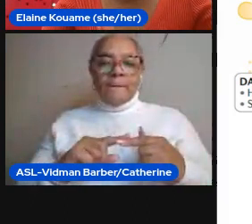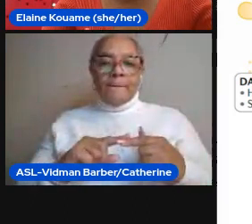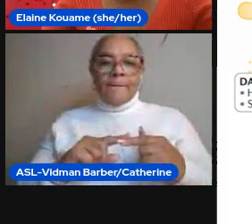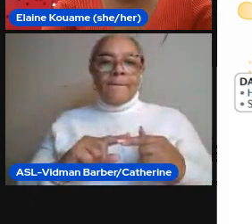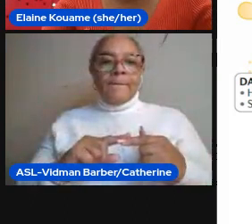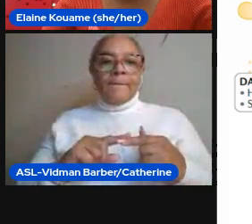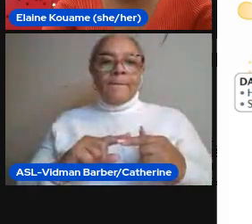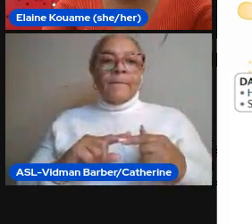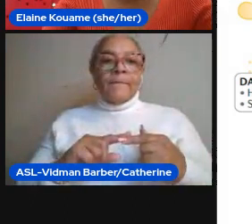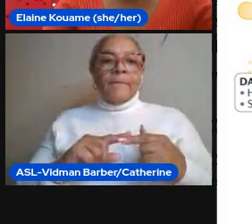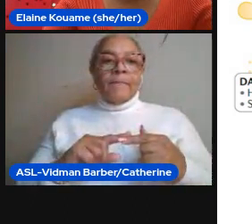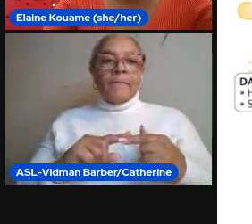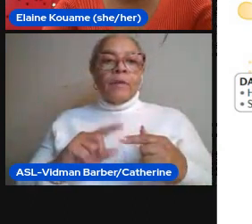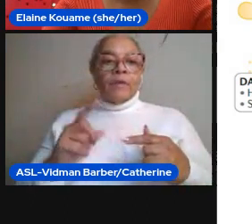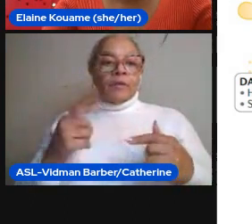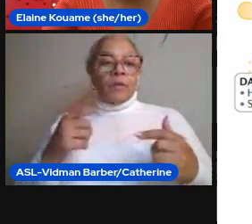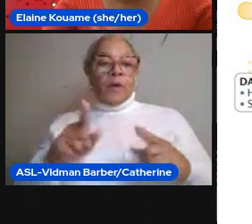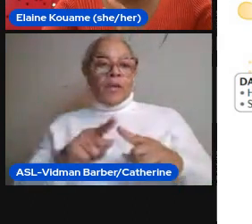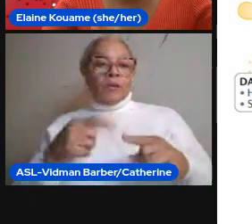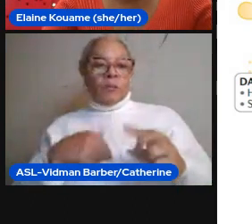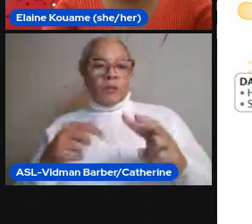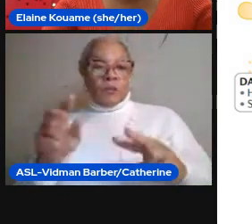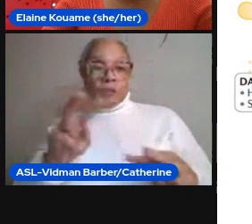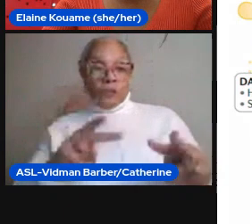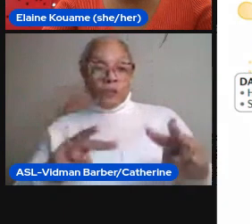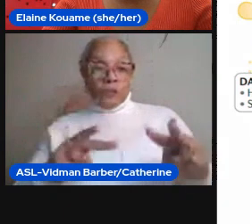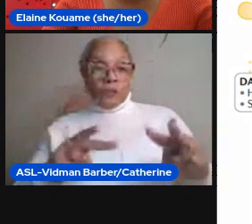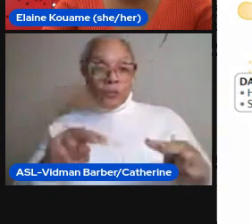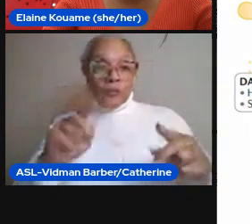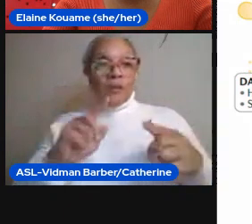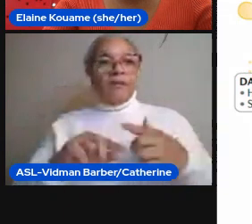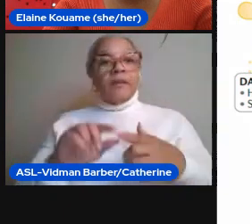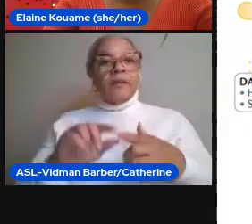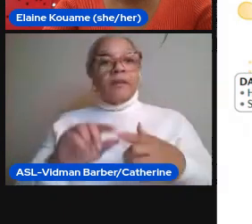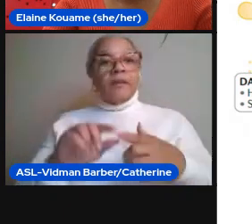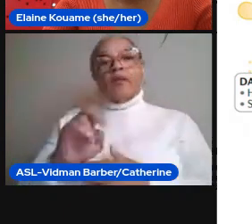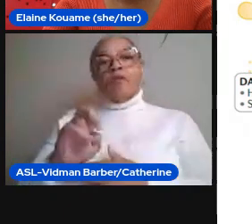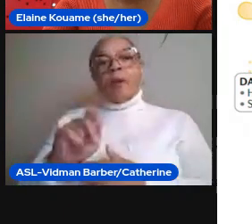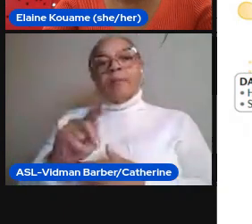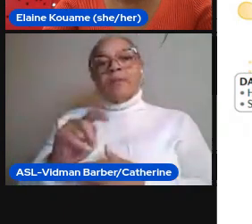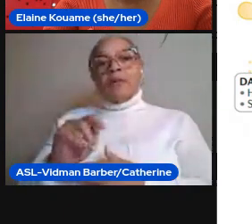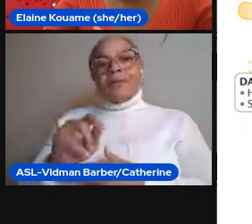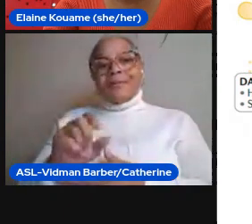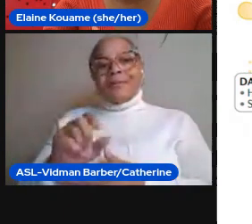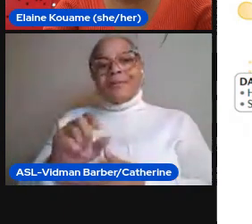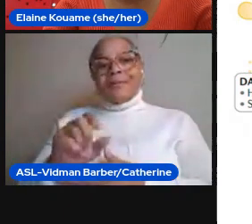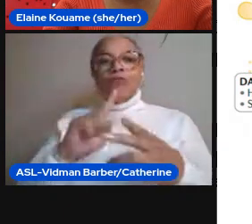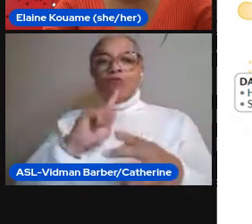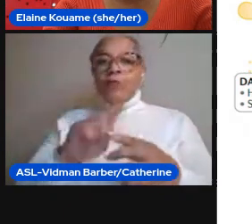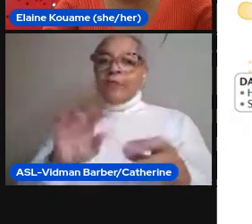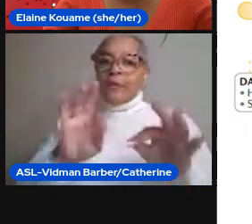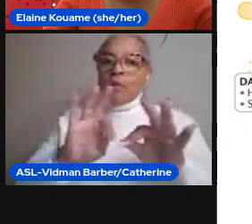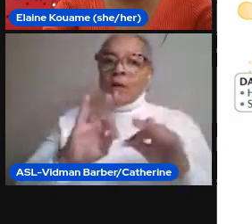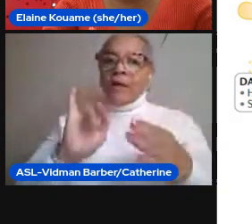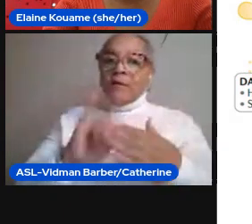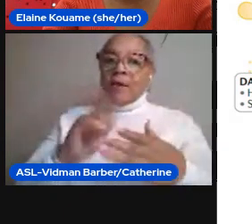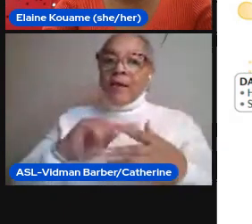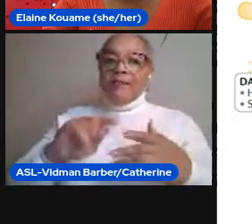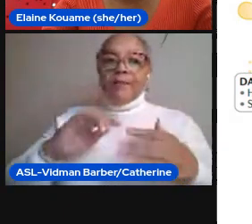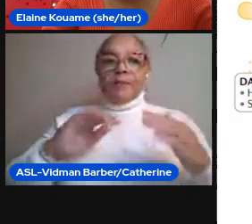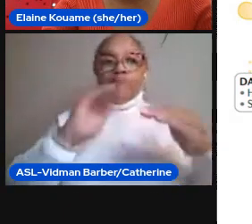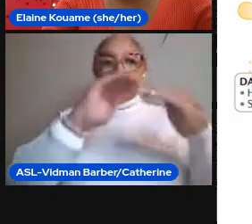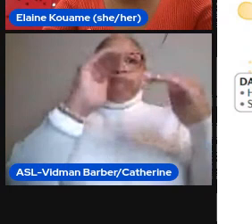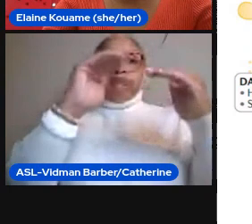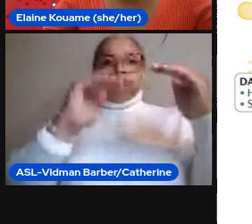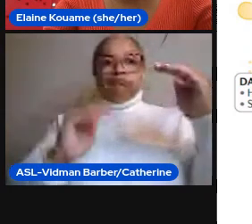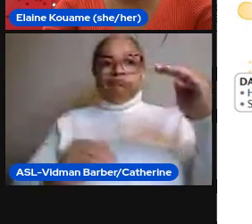you, so we are looking at necroptosis, which is an inflammatory type of cell death where you have a cascade of events leading